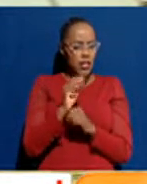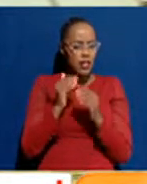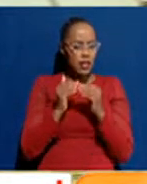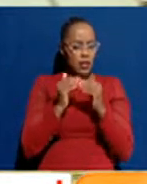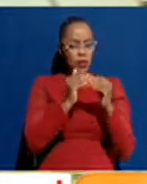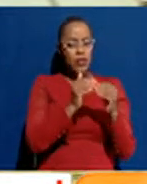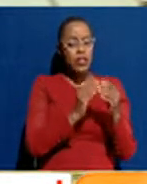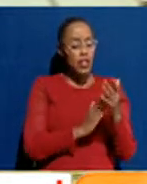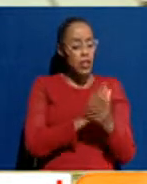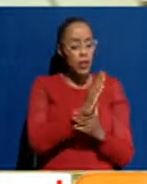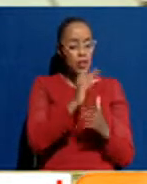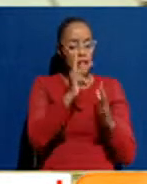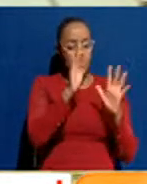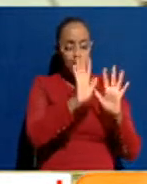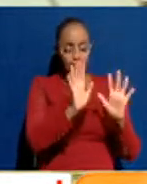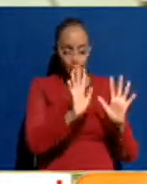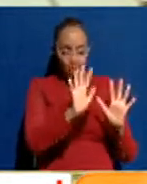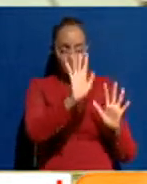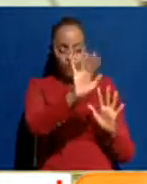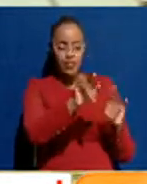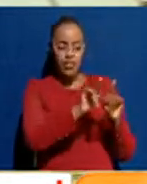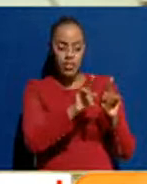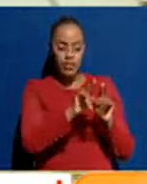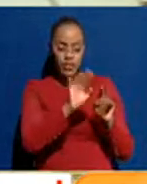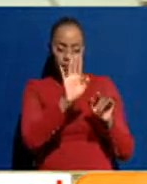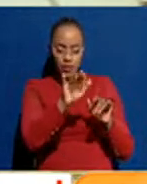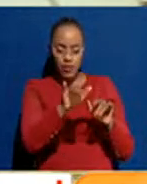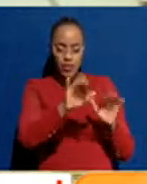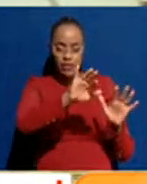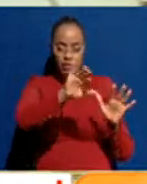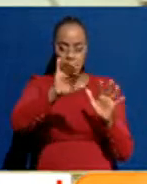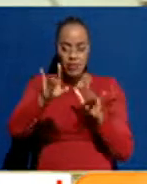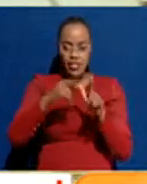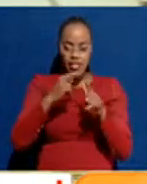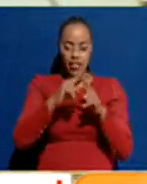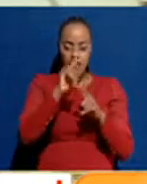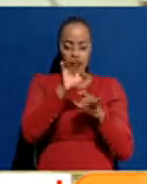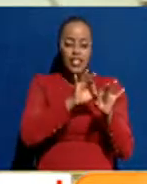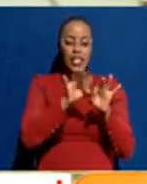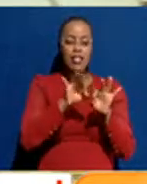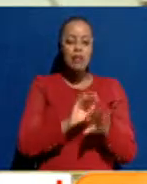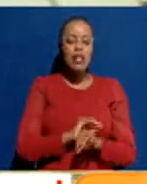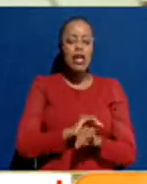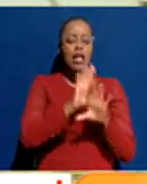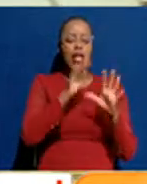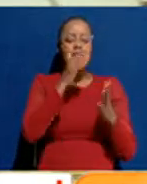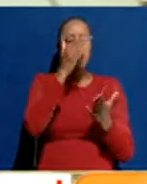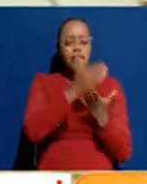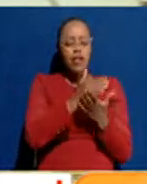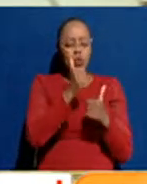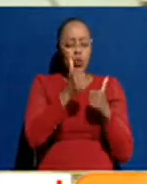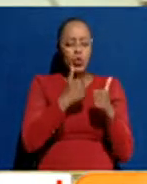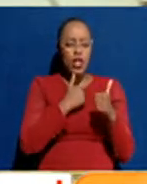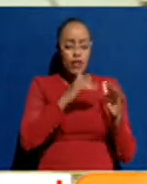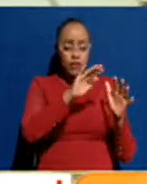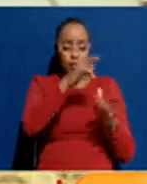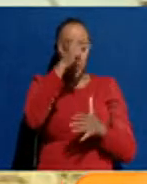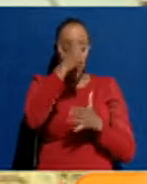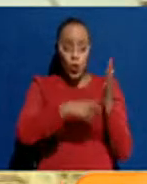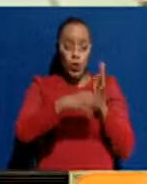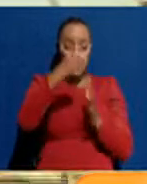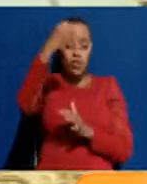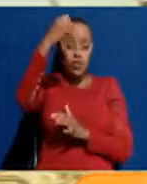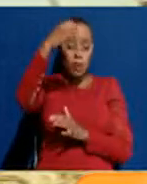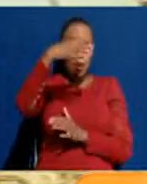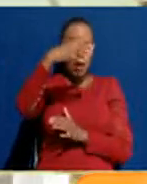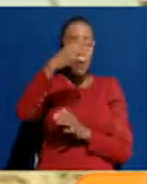any dynamics. Mm-hmm. Or let me possibly set out the facts straight. Mm-hmm. When you look at the cost of power,